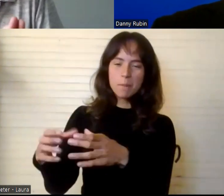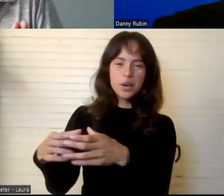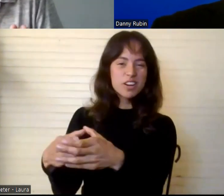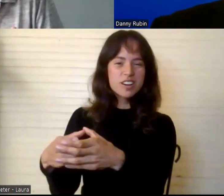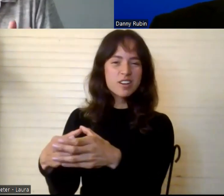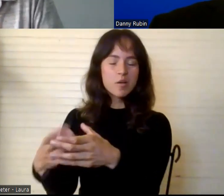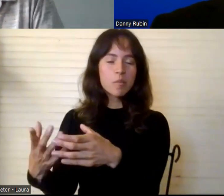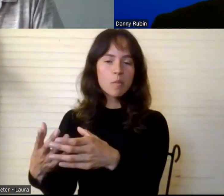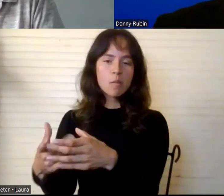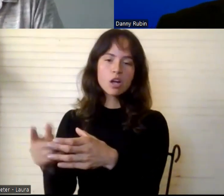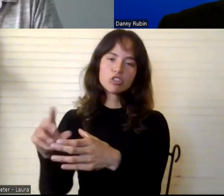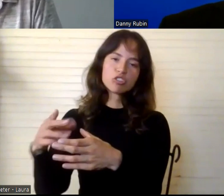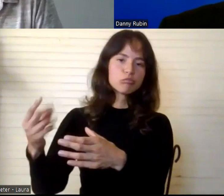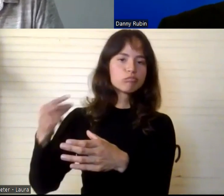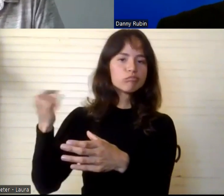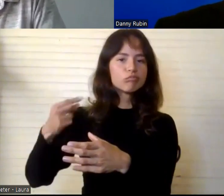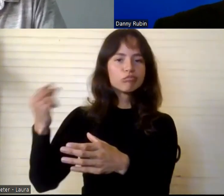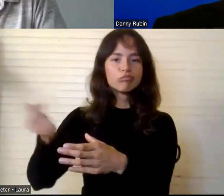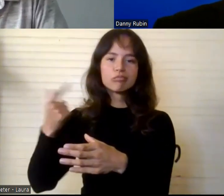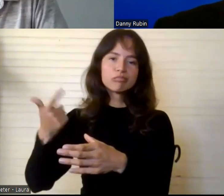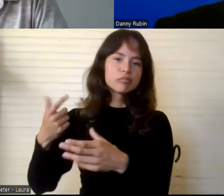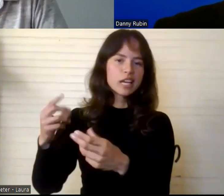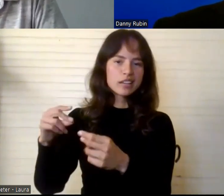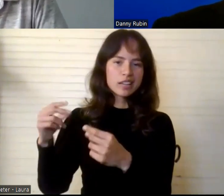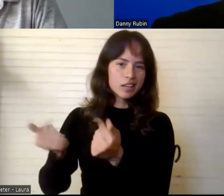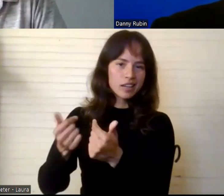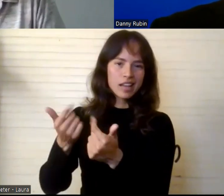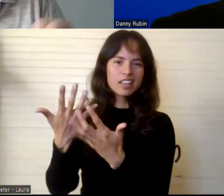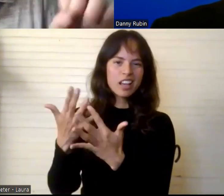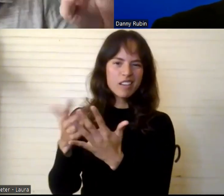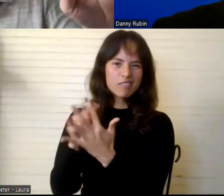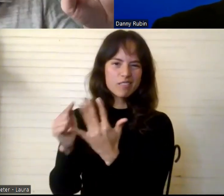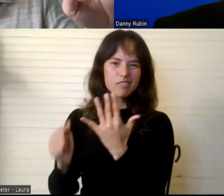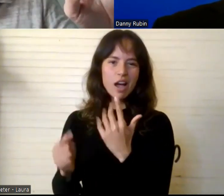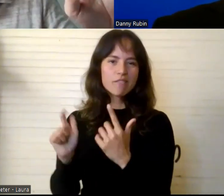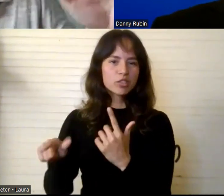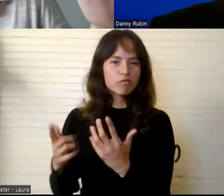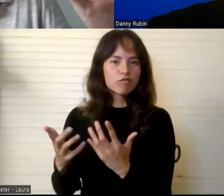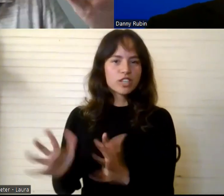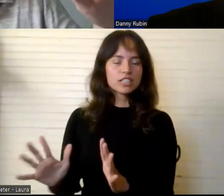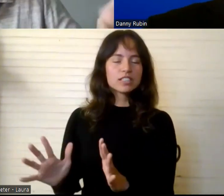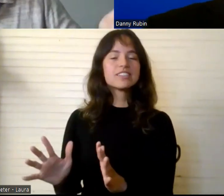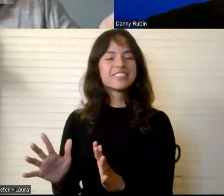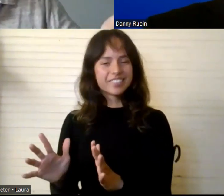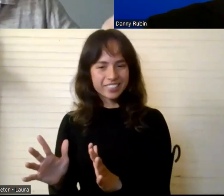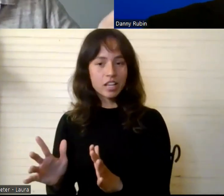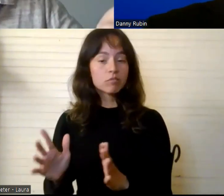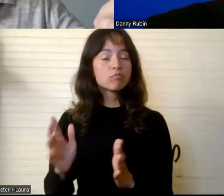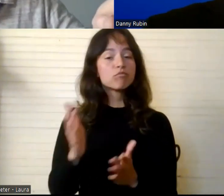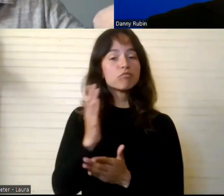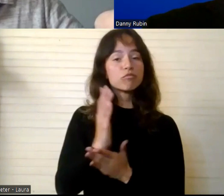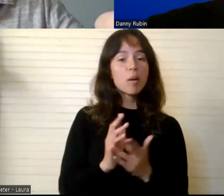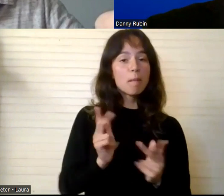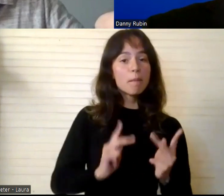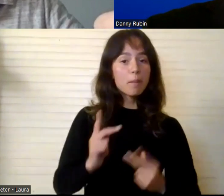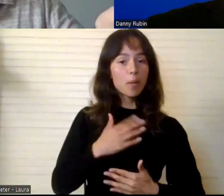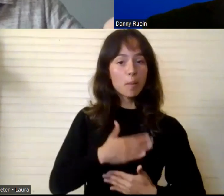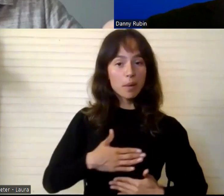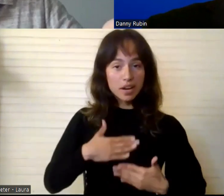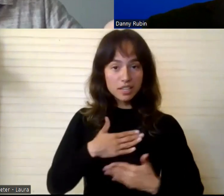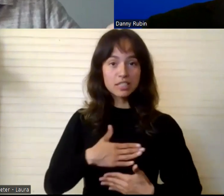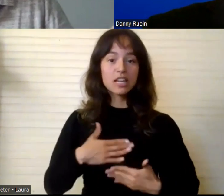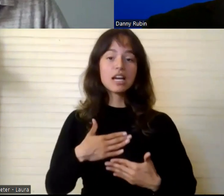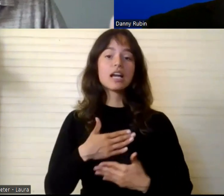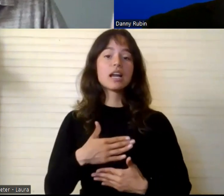to be that sort of conduit liaison between the hyper technical individual and in some cases the business owner who knows very little